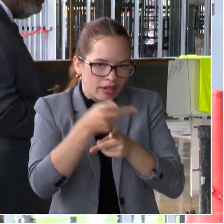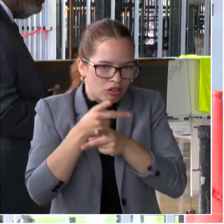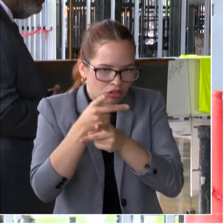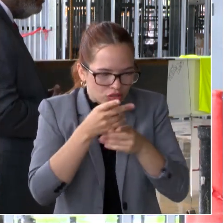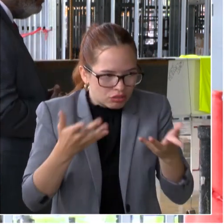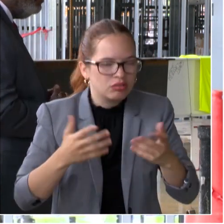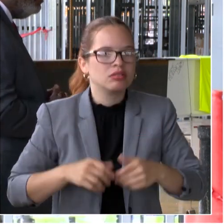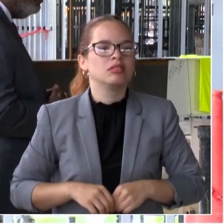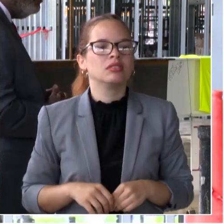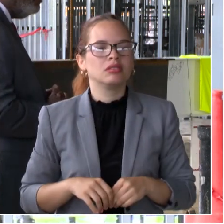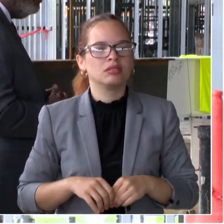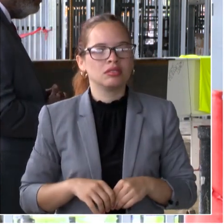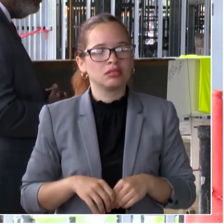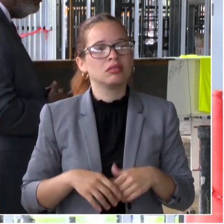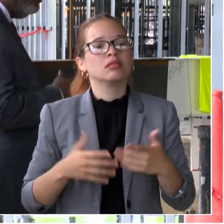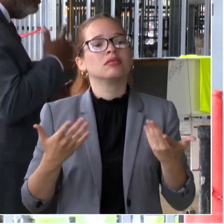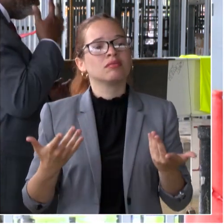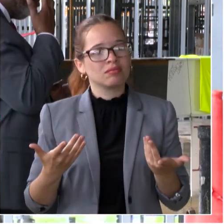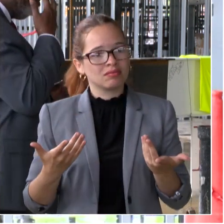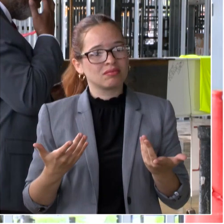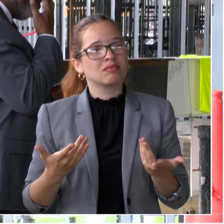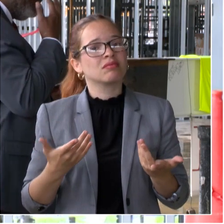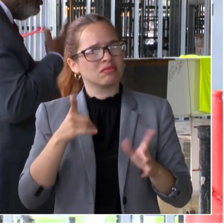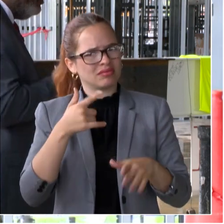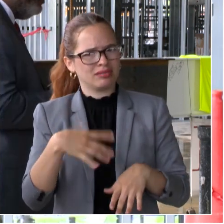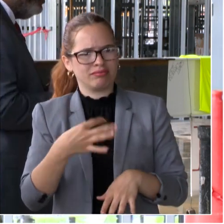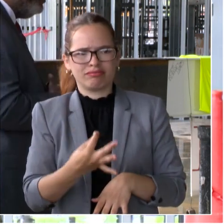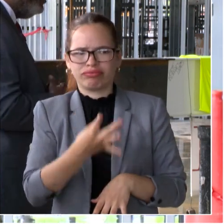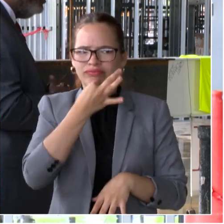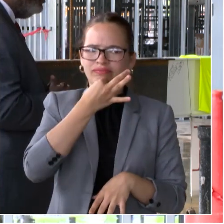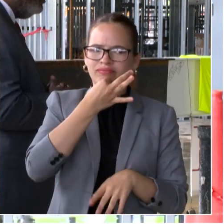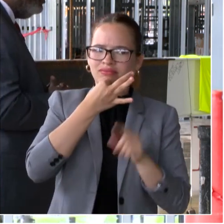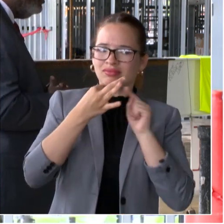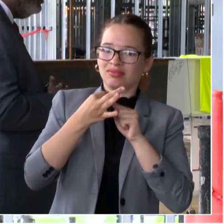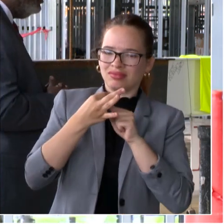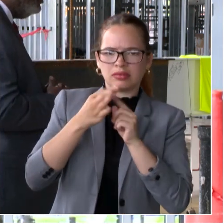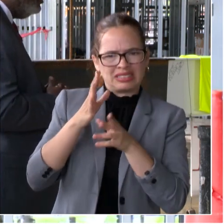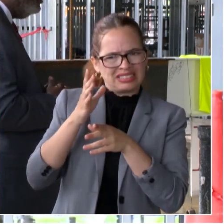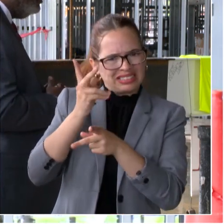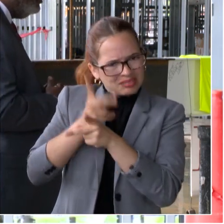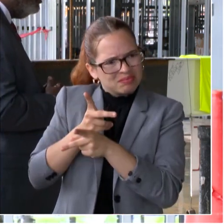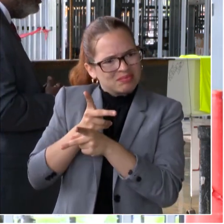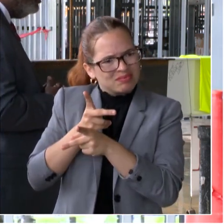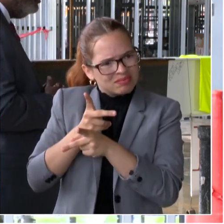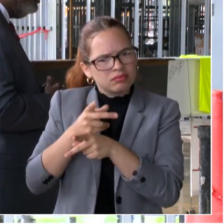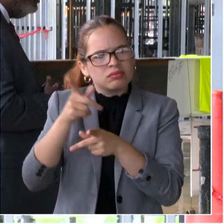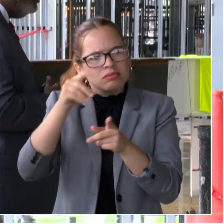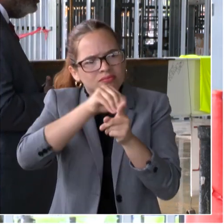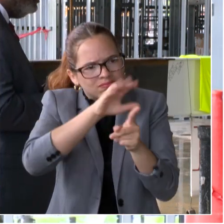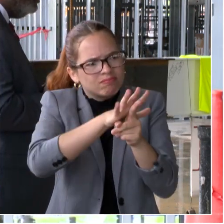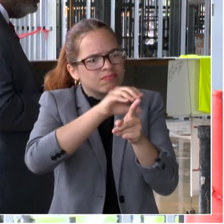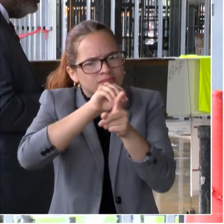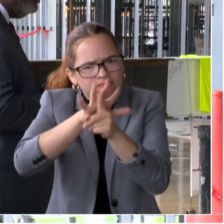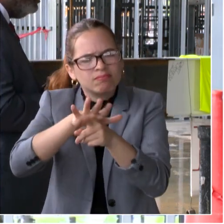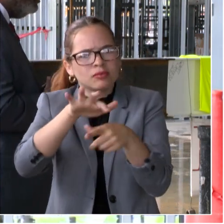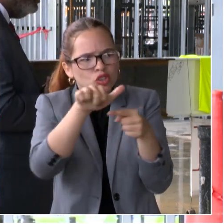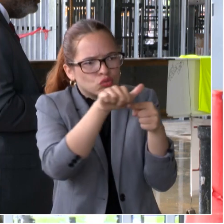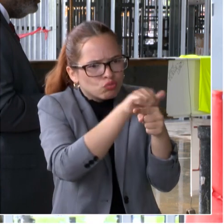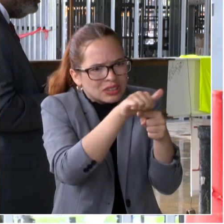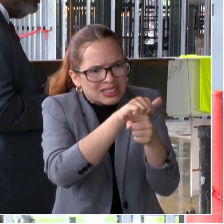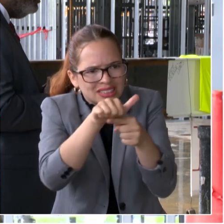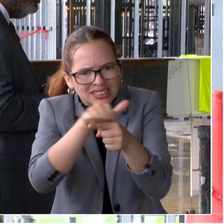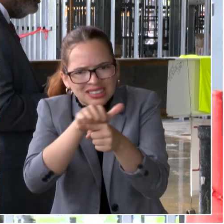enhances health equity, but also makes it easier for residents to get the high-quality care that they deserve in the District of Columbia.